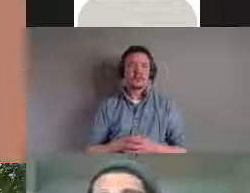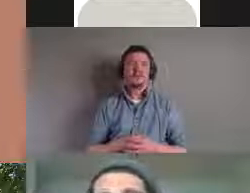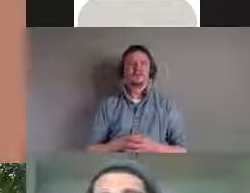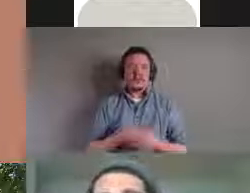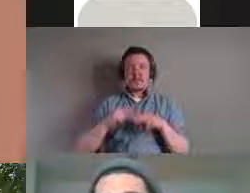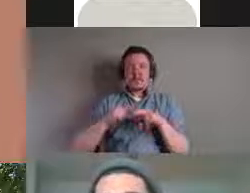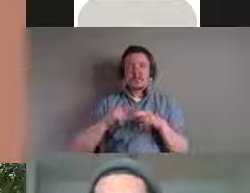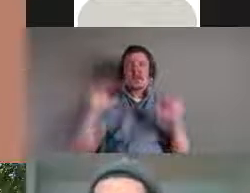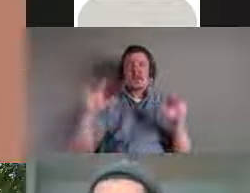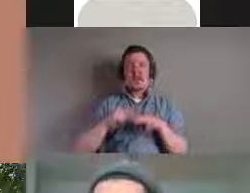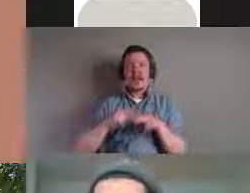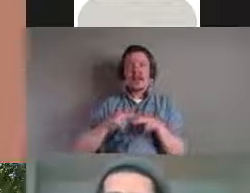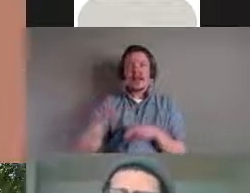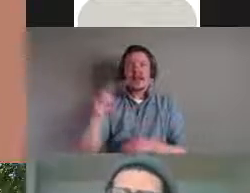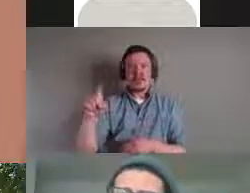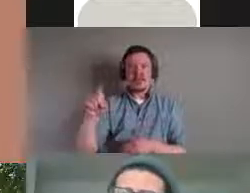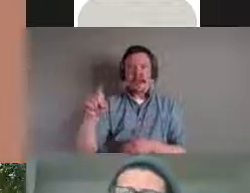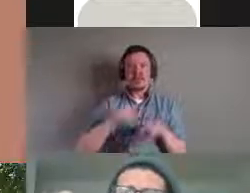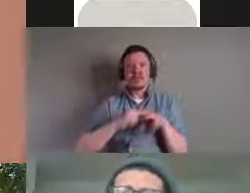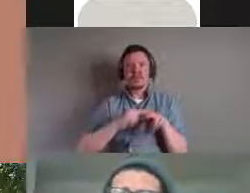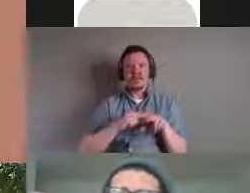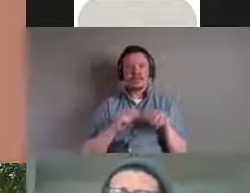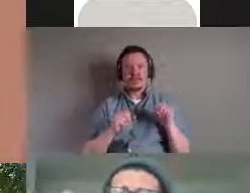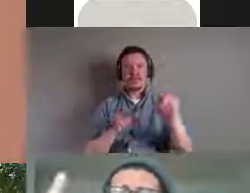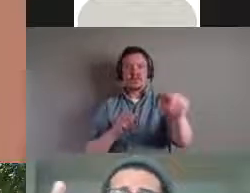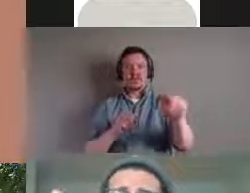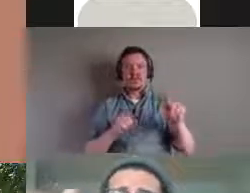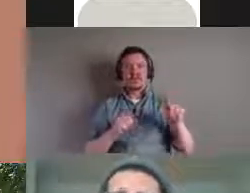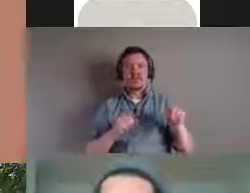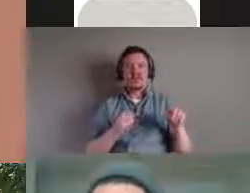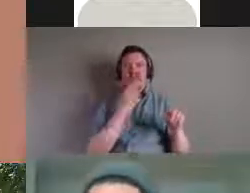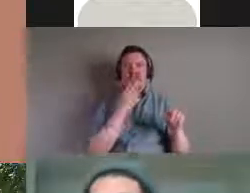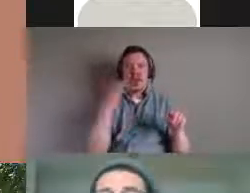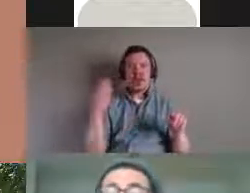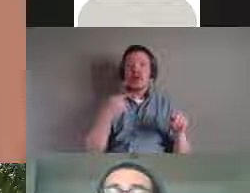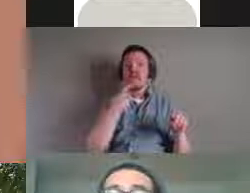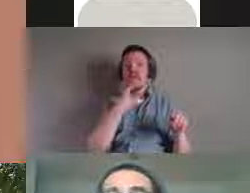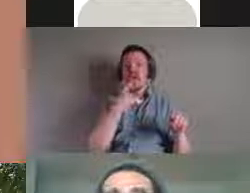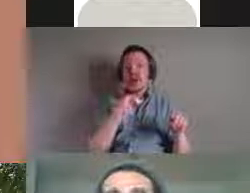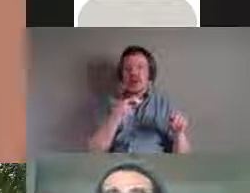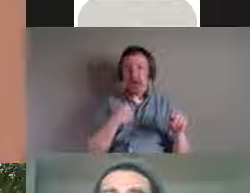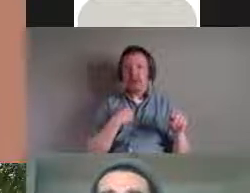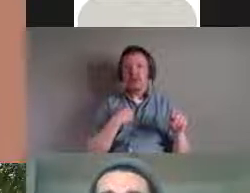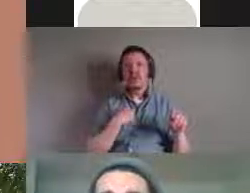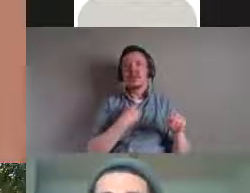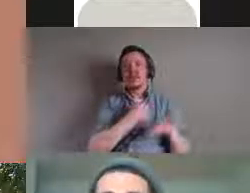goes into Washington County. And so I believe it's the blue and the red, and it will pass by this